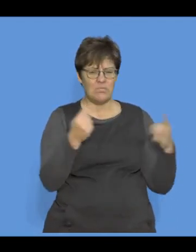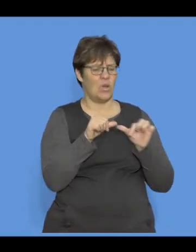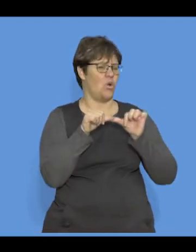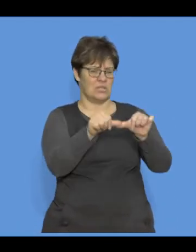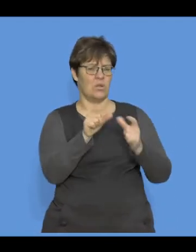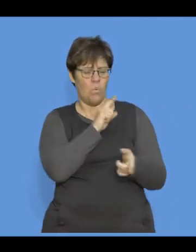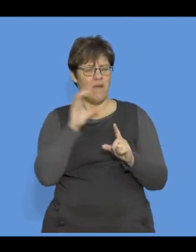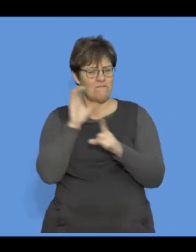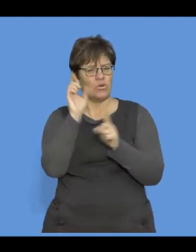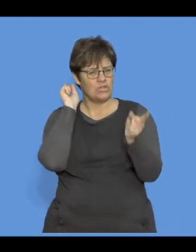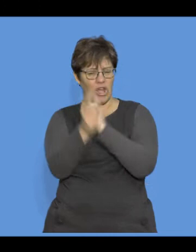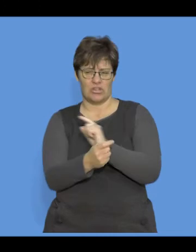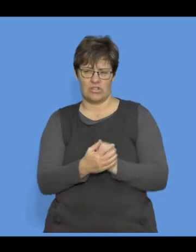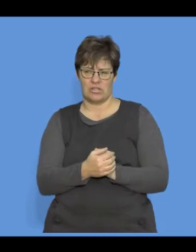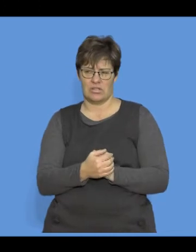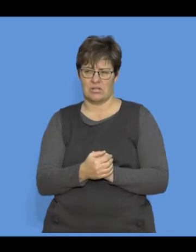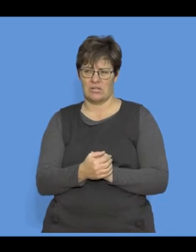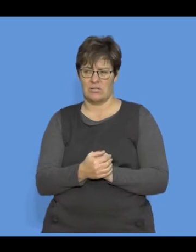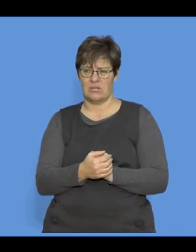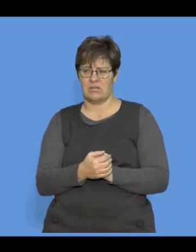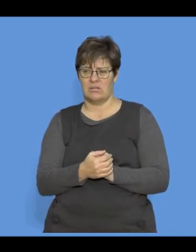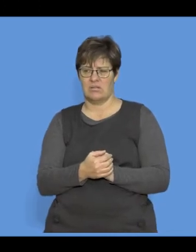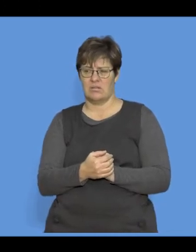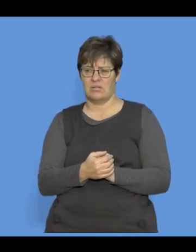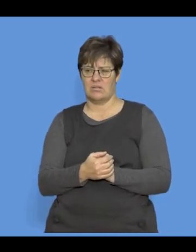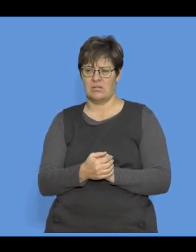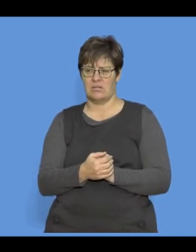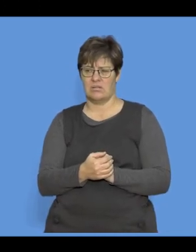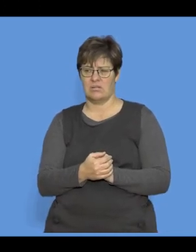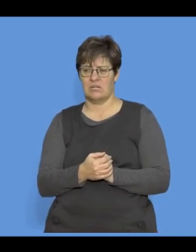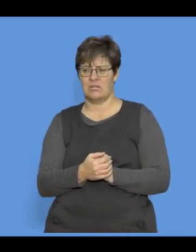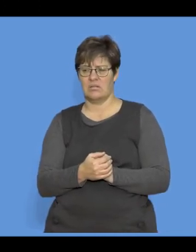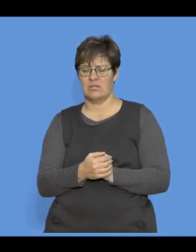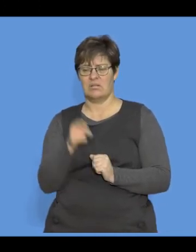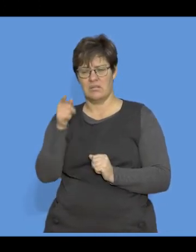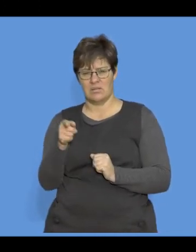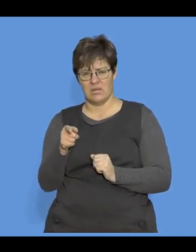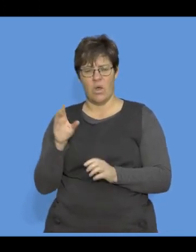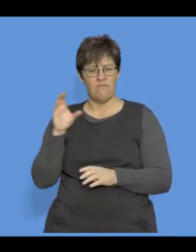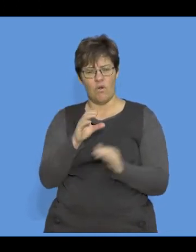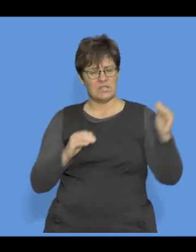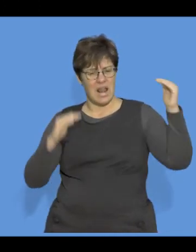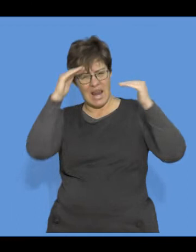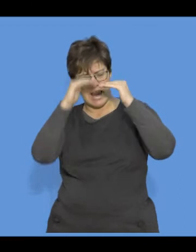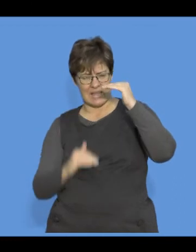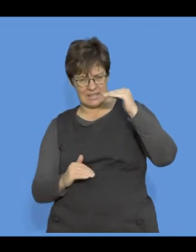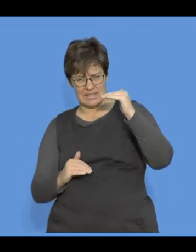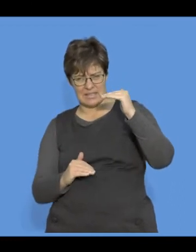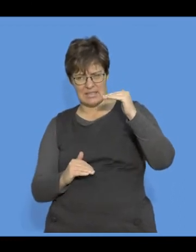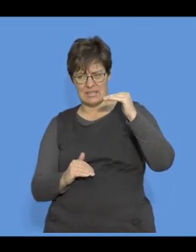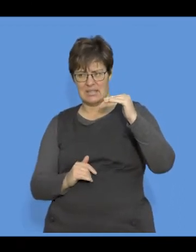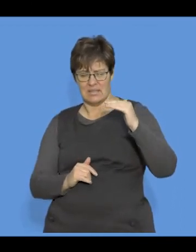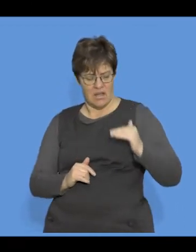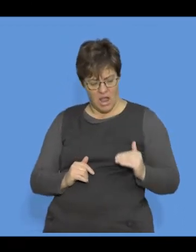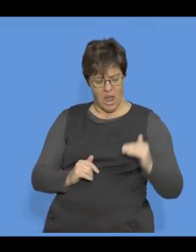changes, so it can't be that one. The force changes, I eliminate it. The force here decreases with that's